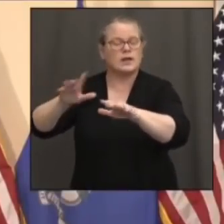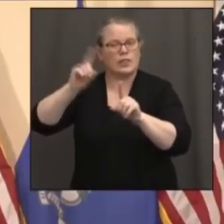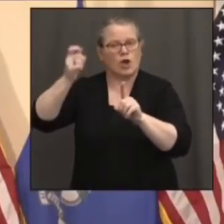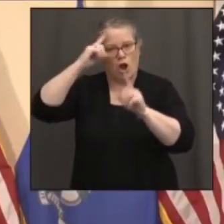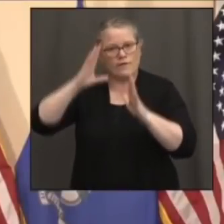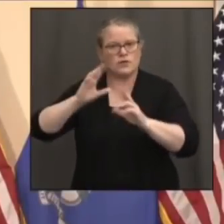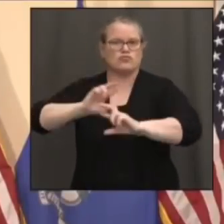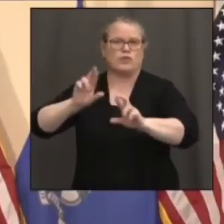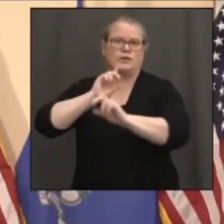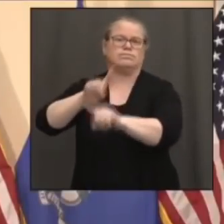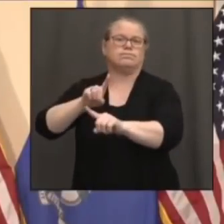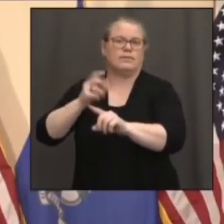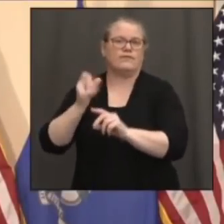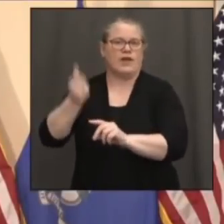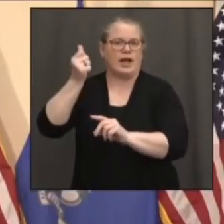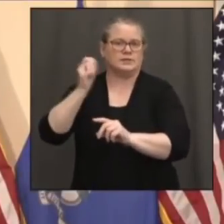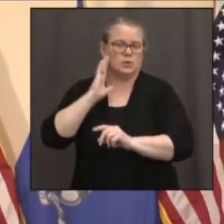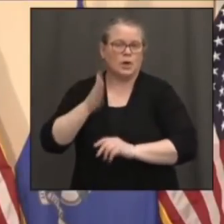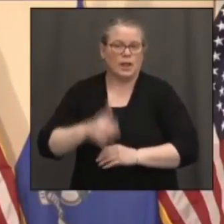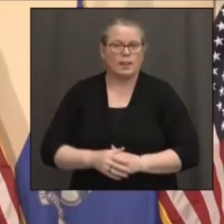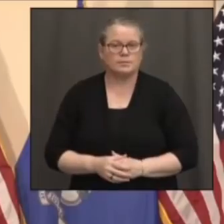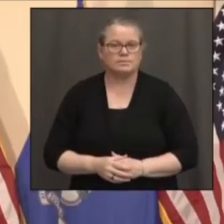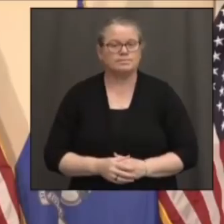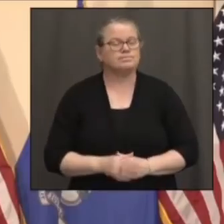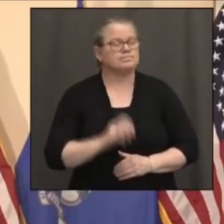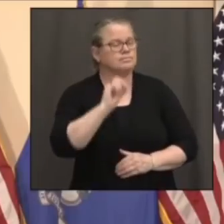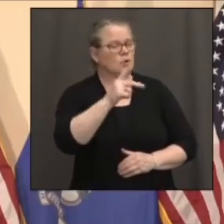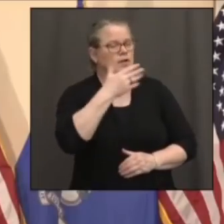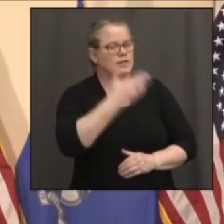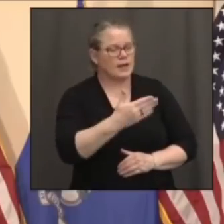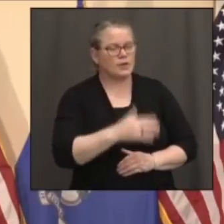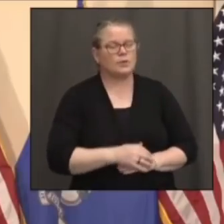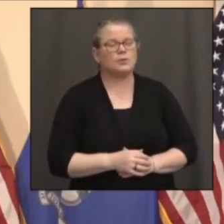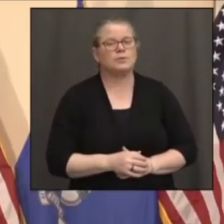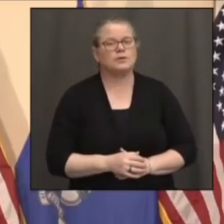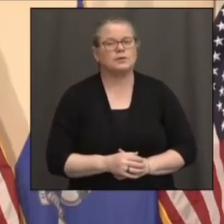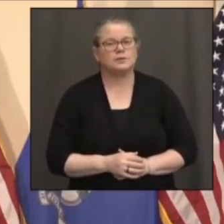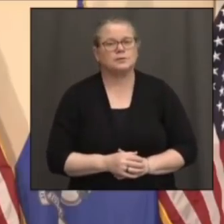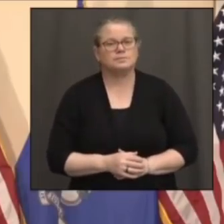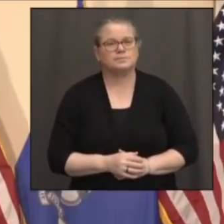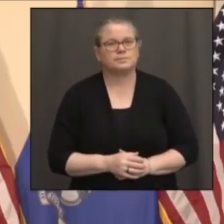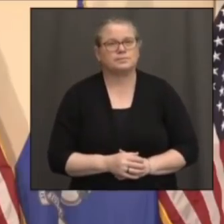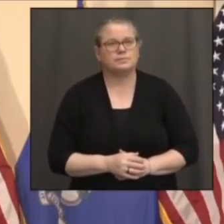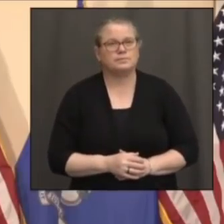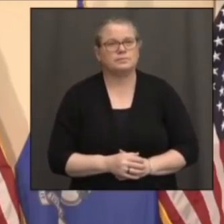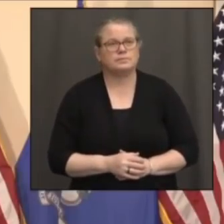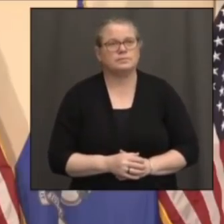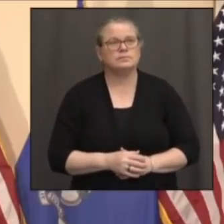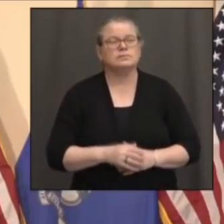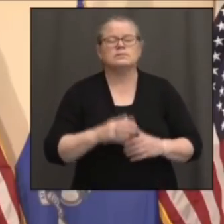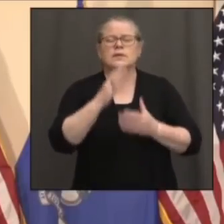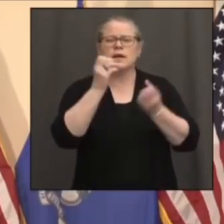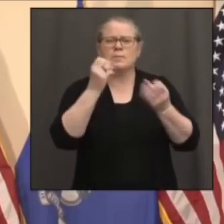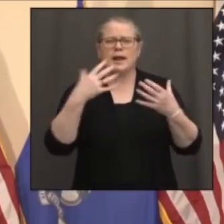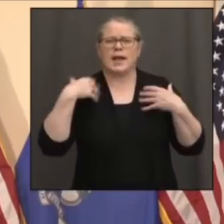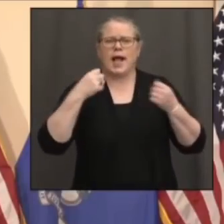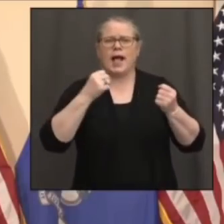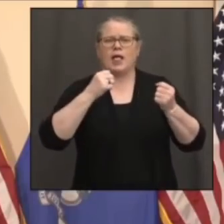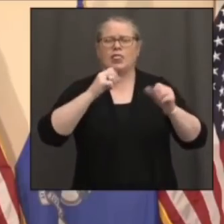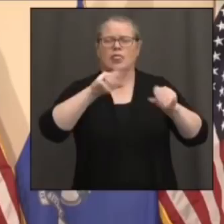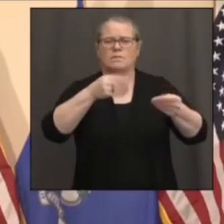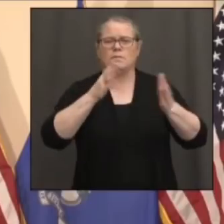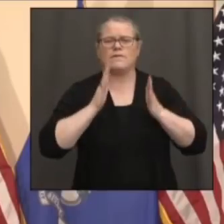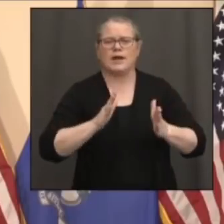know that health or vaccine providers in Connecticut have talked about in the coming days and weeks that they'll be scaling down